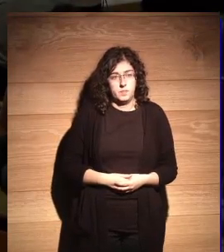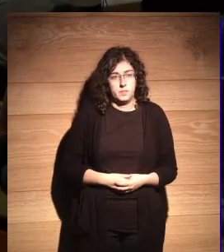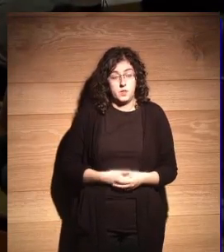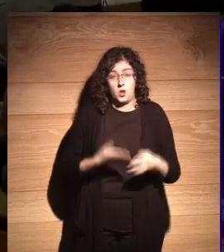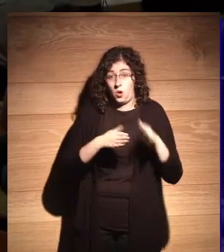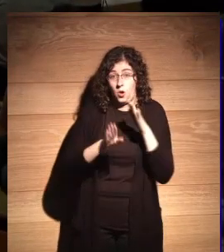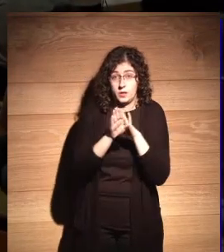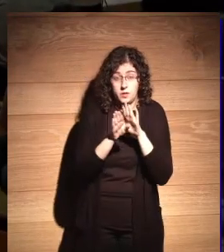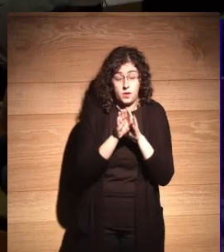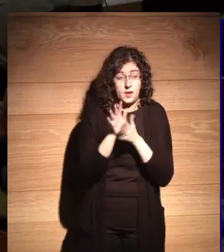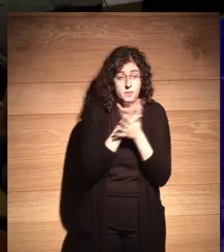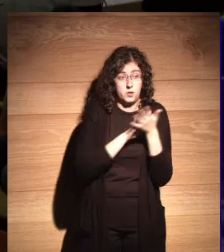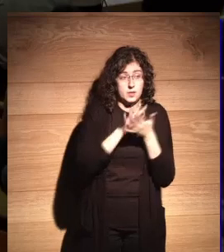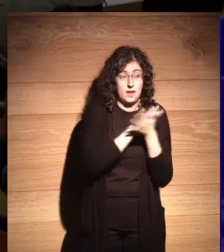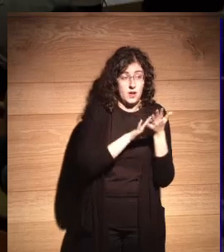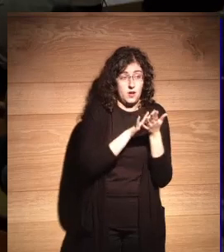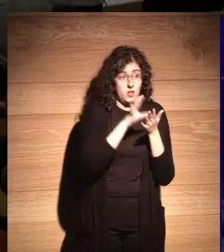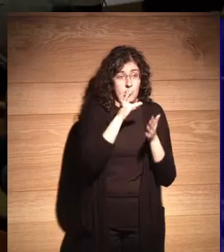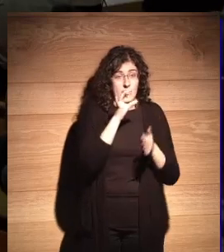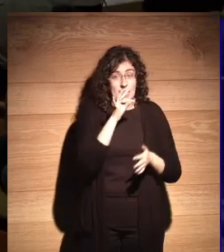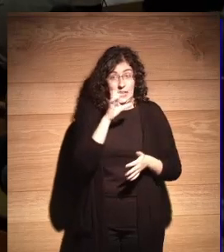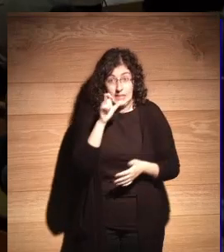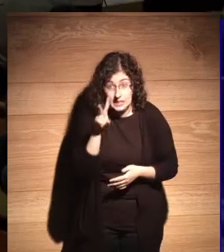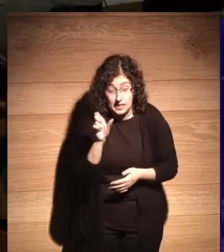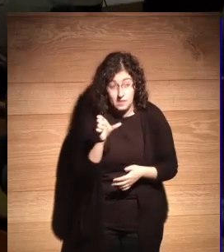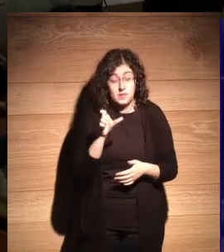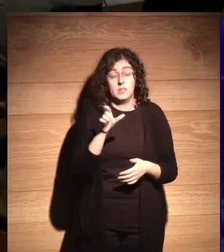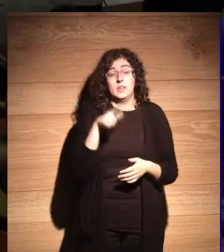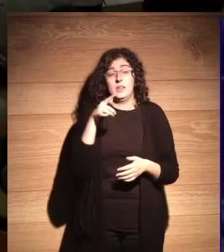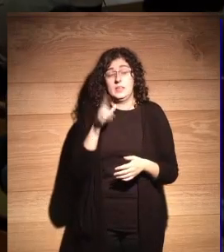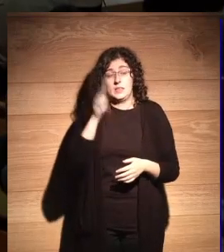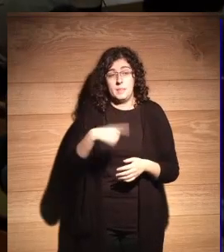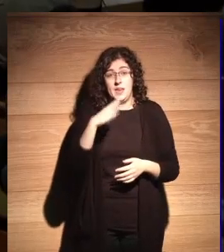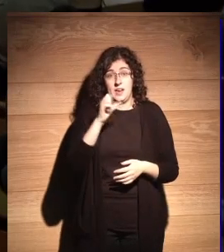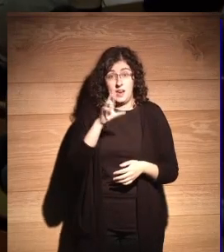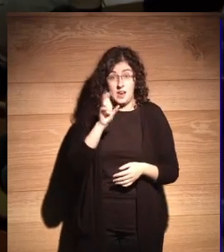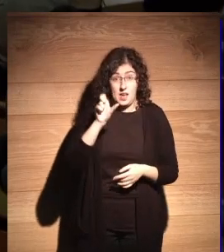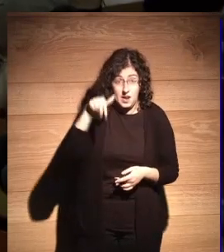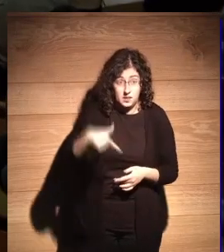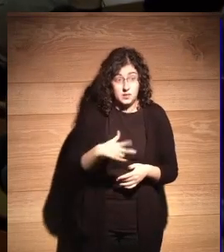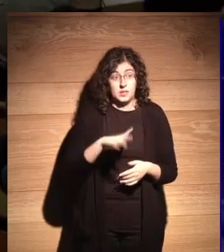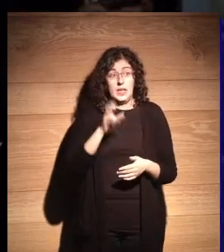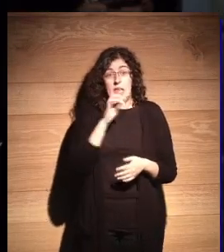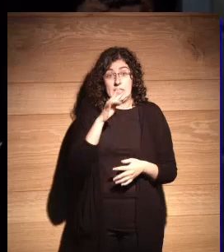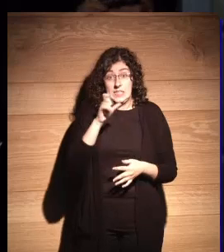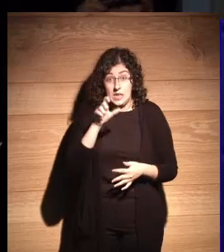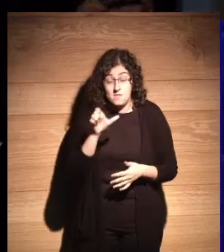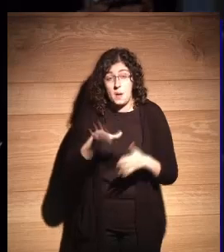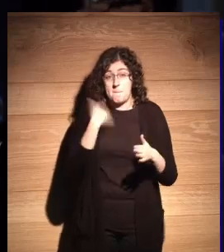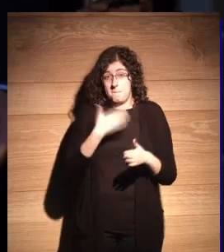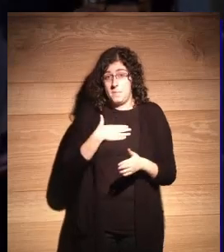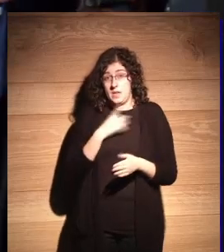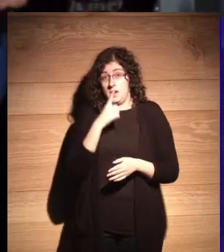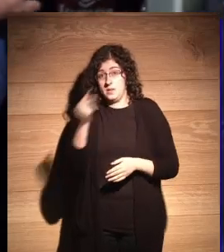Seguiríamos hablando. We could continue talking to Steve and Karin, but Steve is leaving tomorrow.